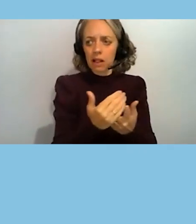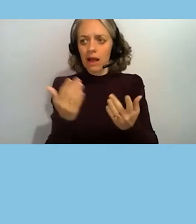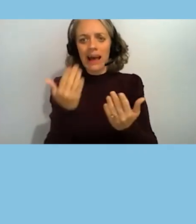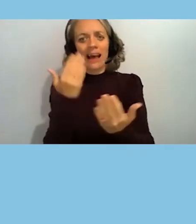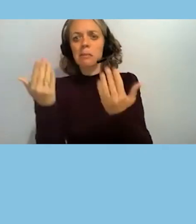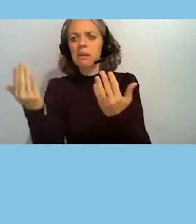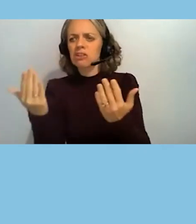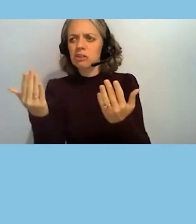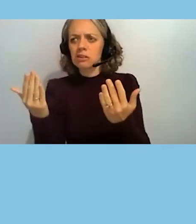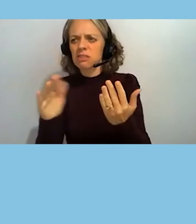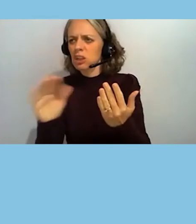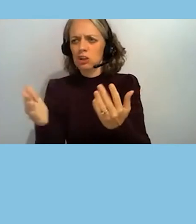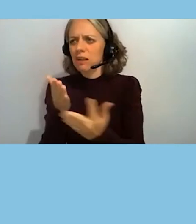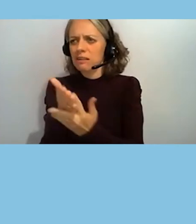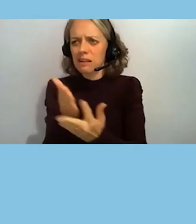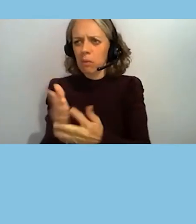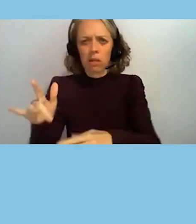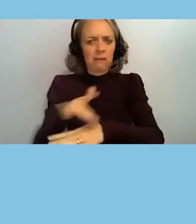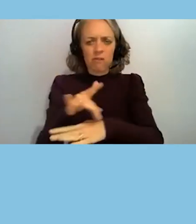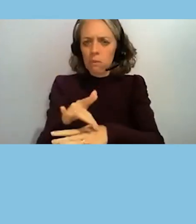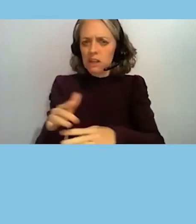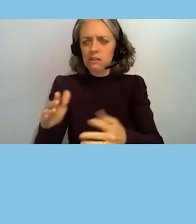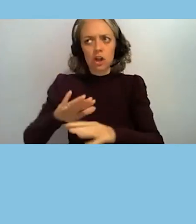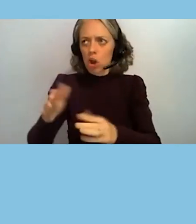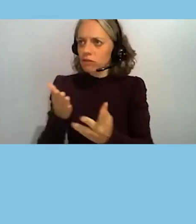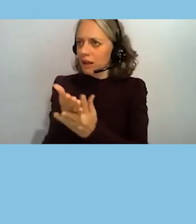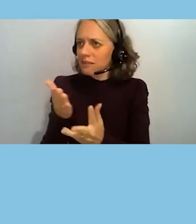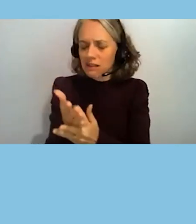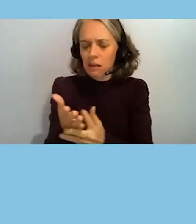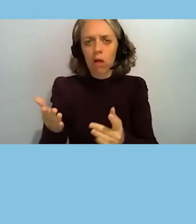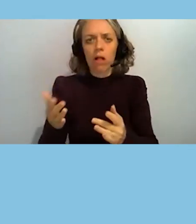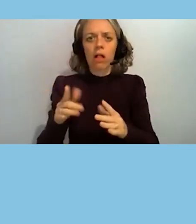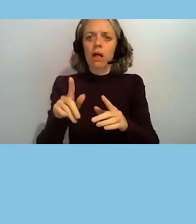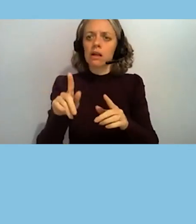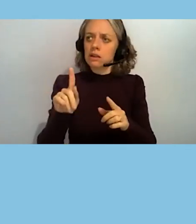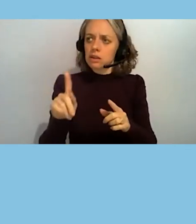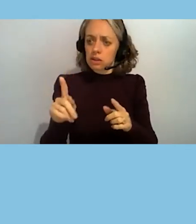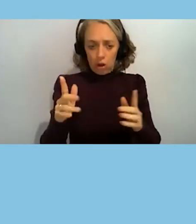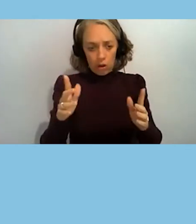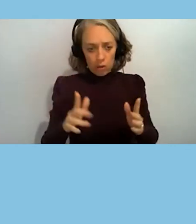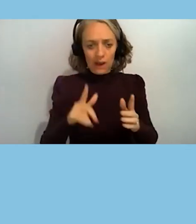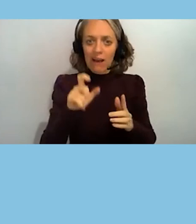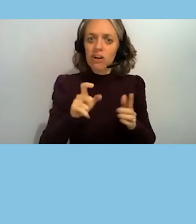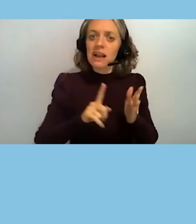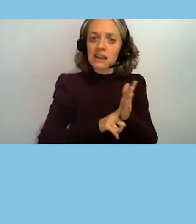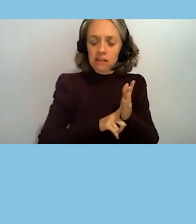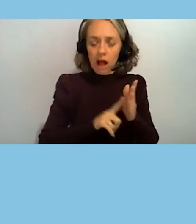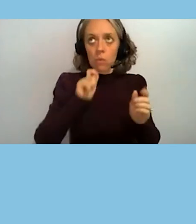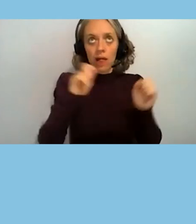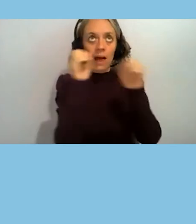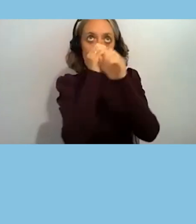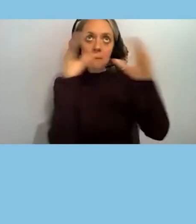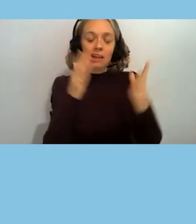exhibitions, performances, and screenings. So taking our cue from Carolyn Lazard, we're going to be trying to imagine